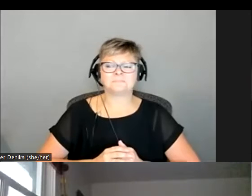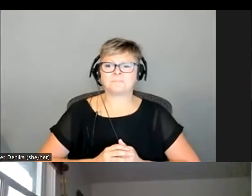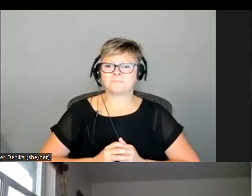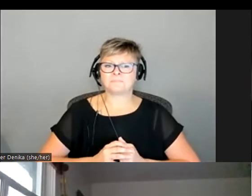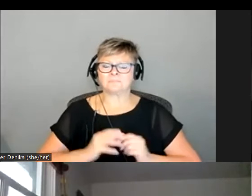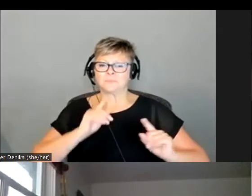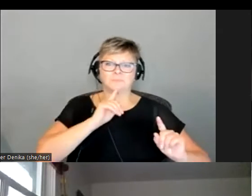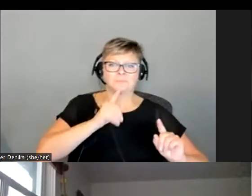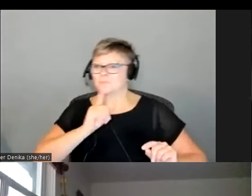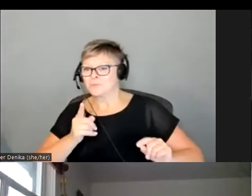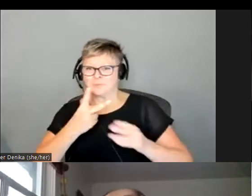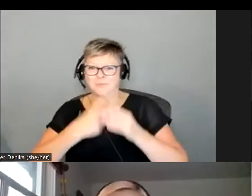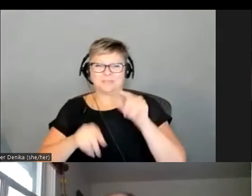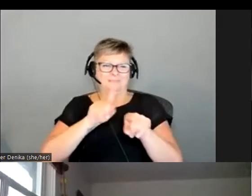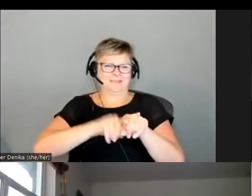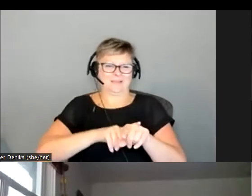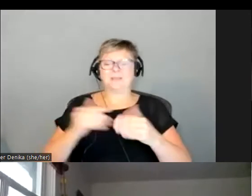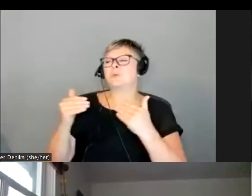Sure. Go ahead, Angel.